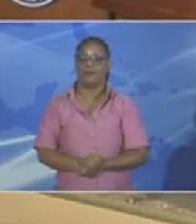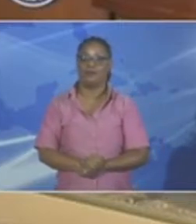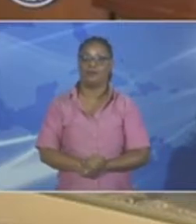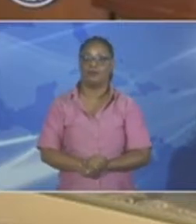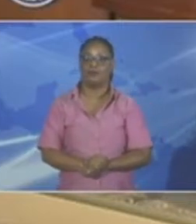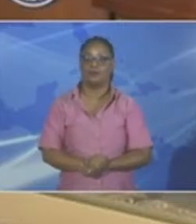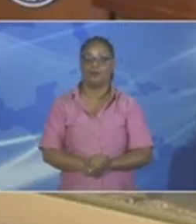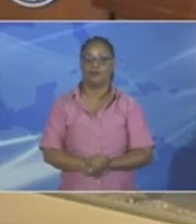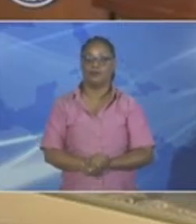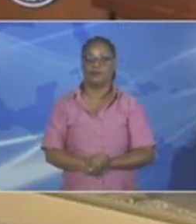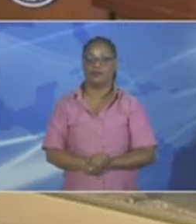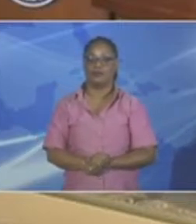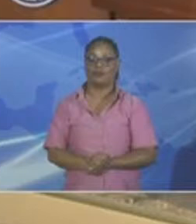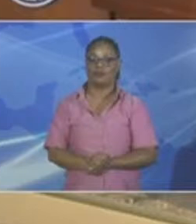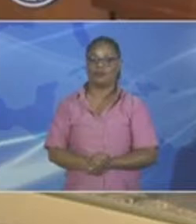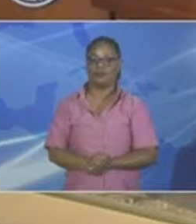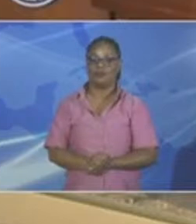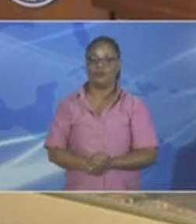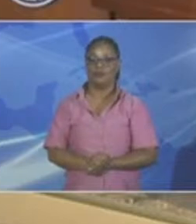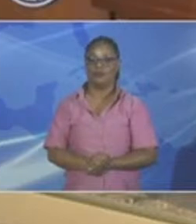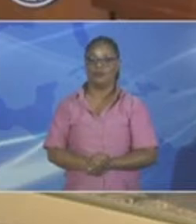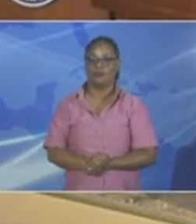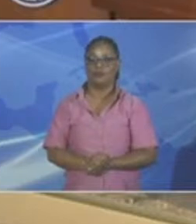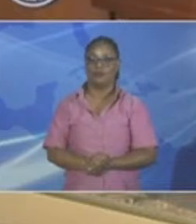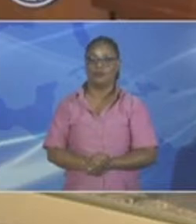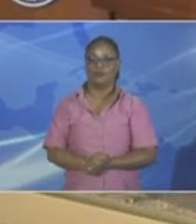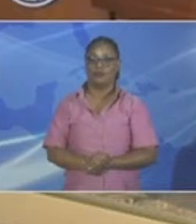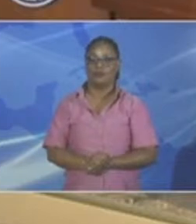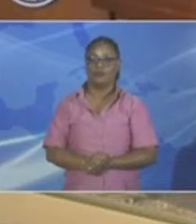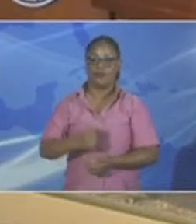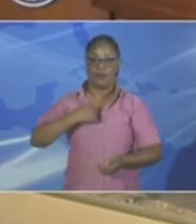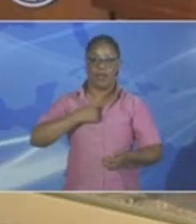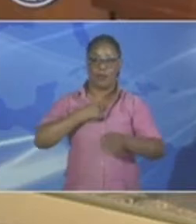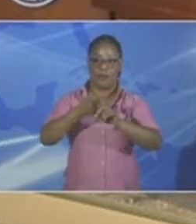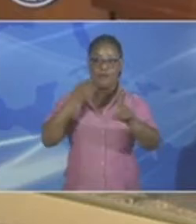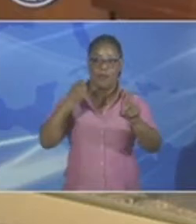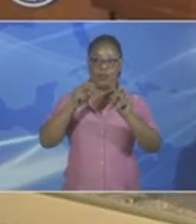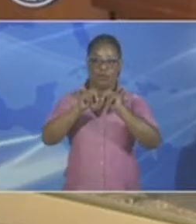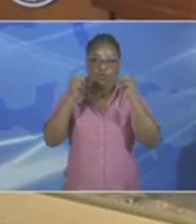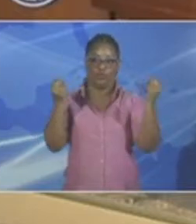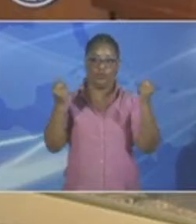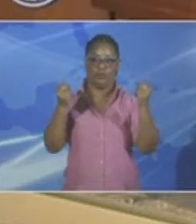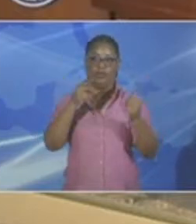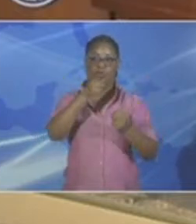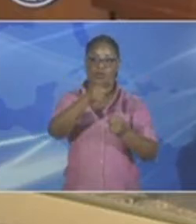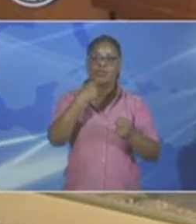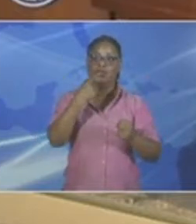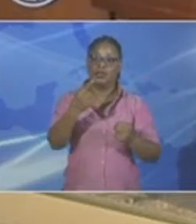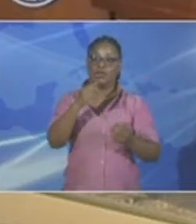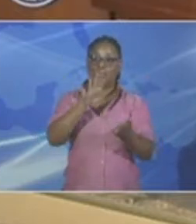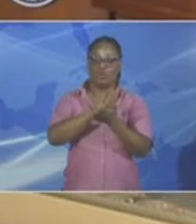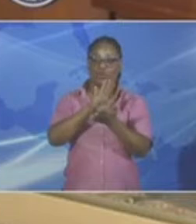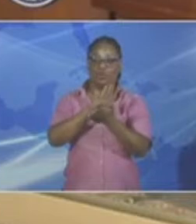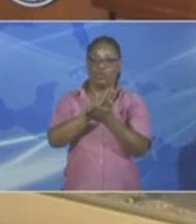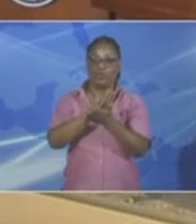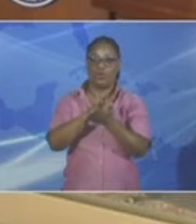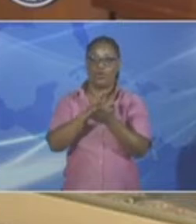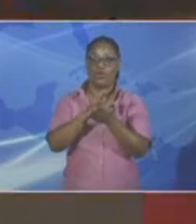You mentioned, General from D'Souza from Newsday, you mentioned schools reopening in